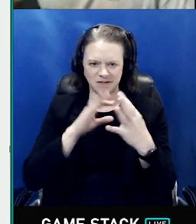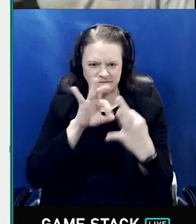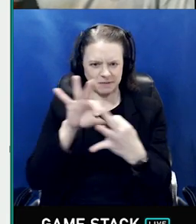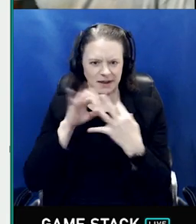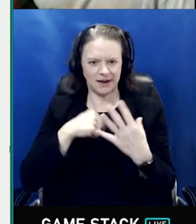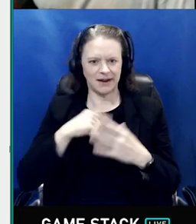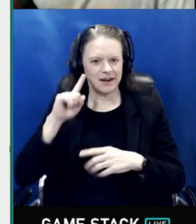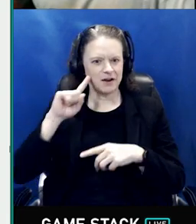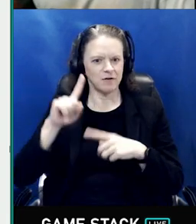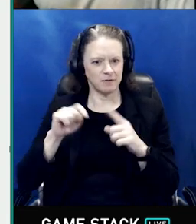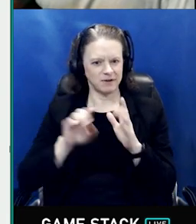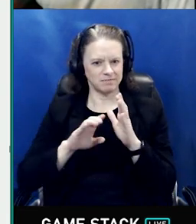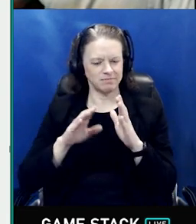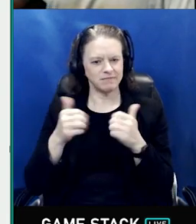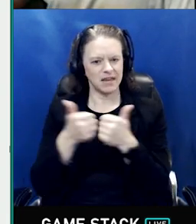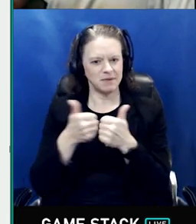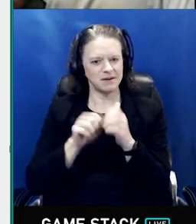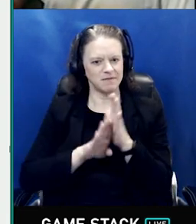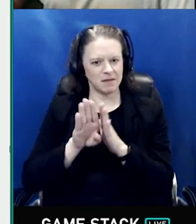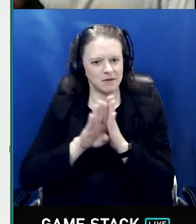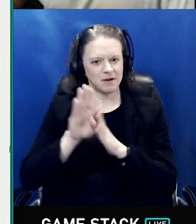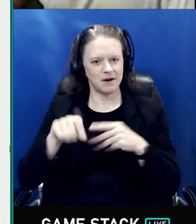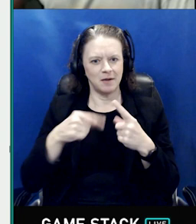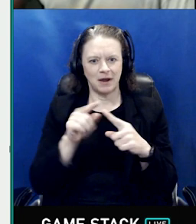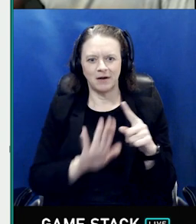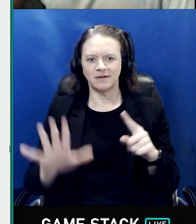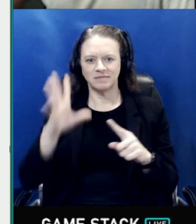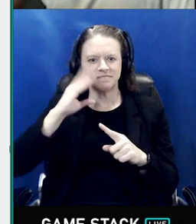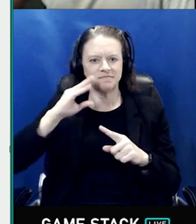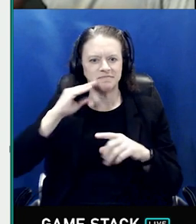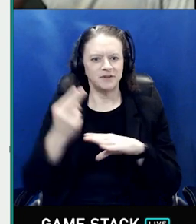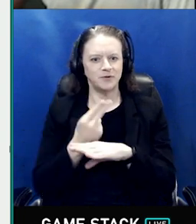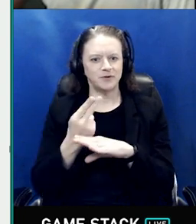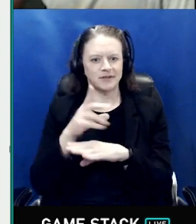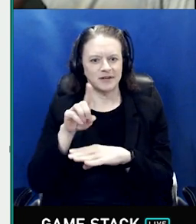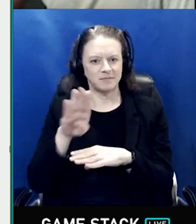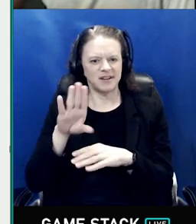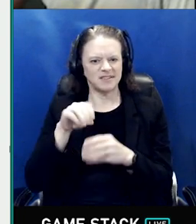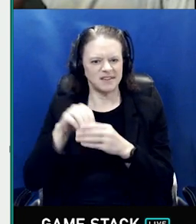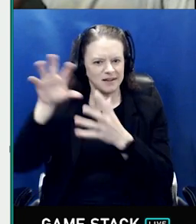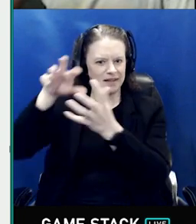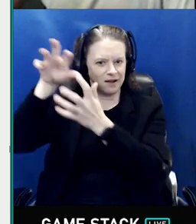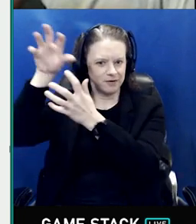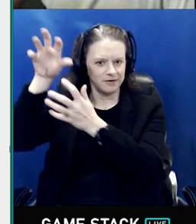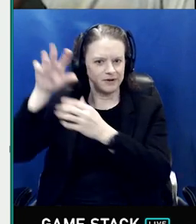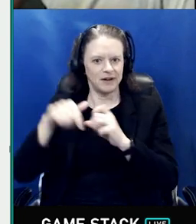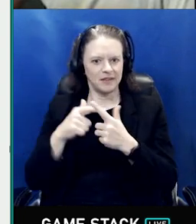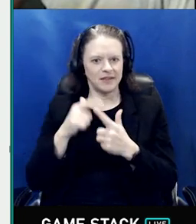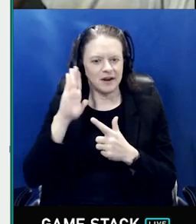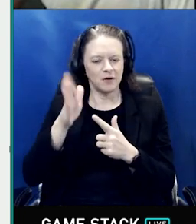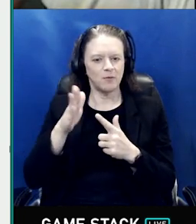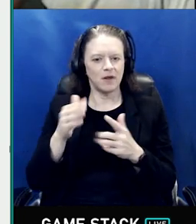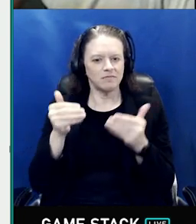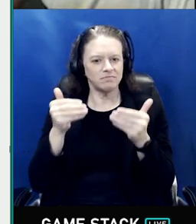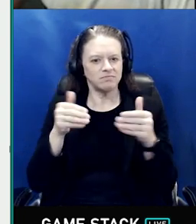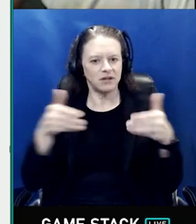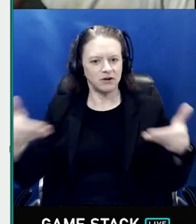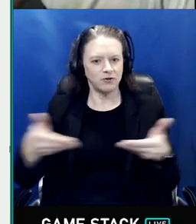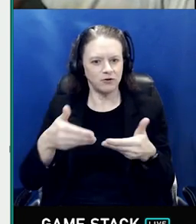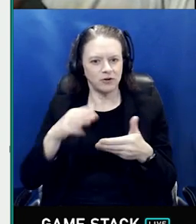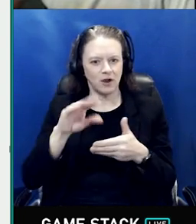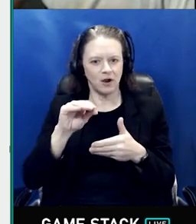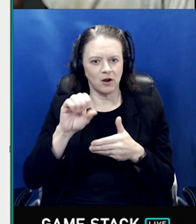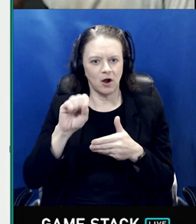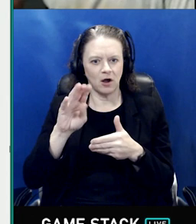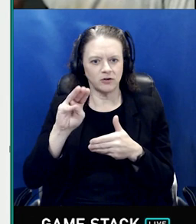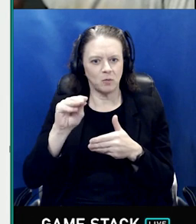their experiences using databases in the cloud. I'll then briefly introduce Cosmos DB and explain a few concepts that'll help